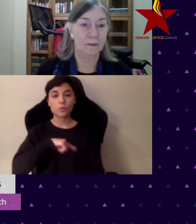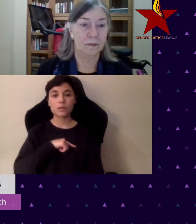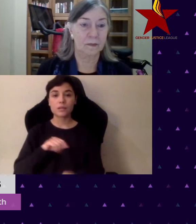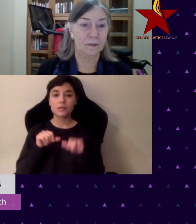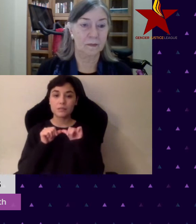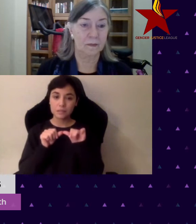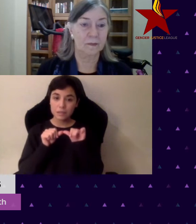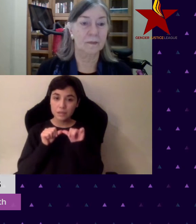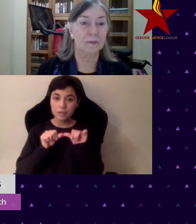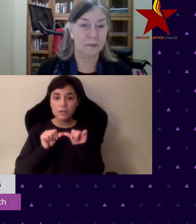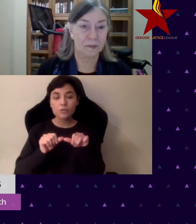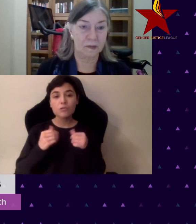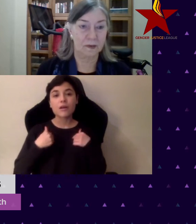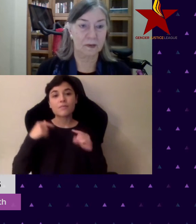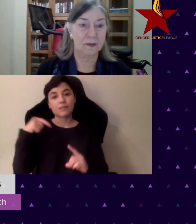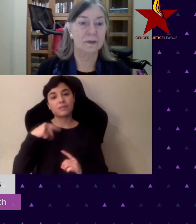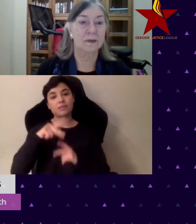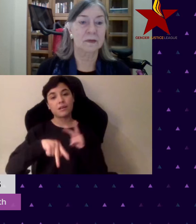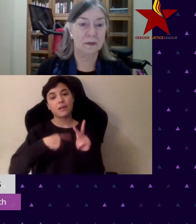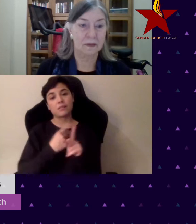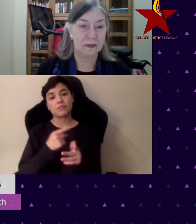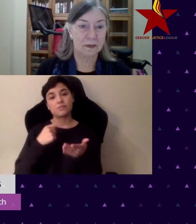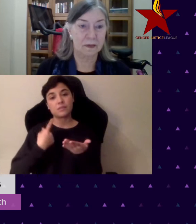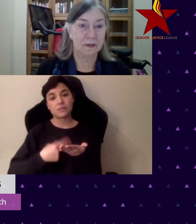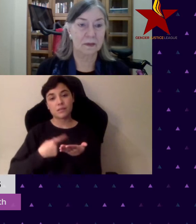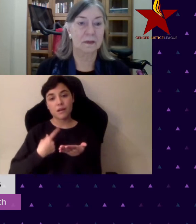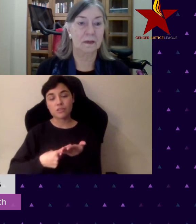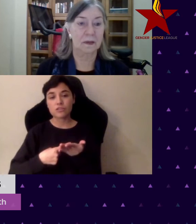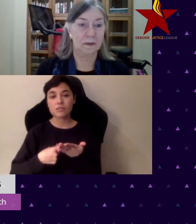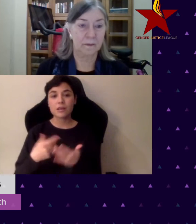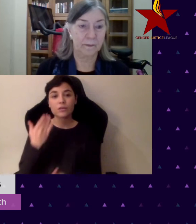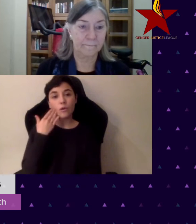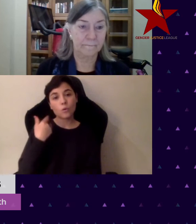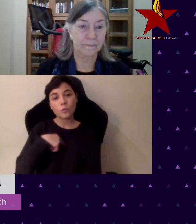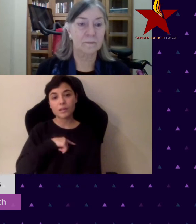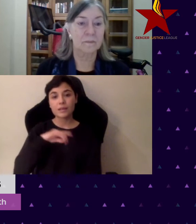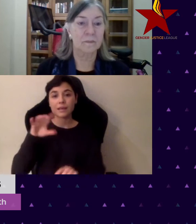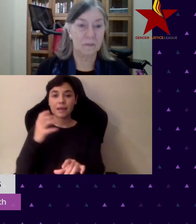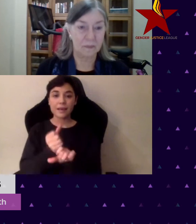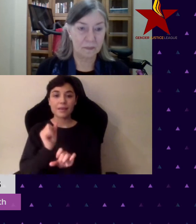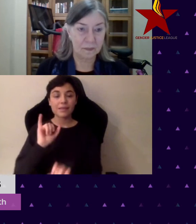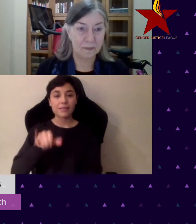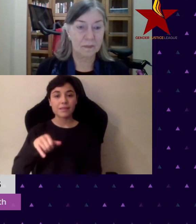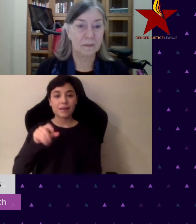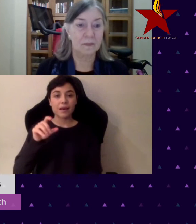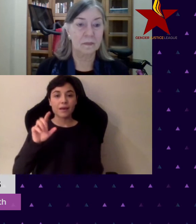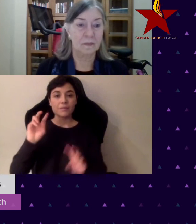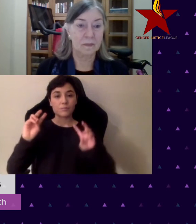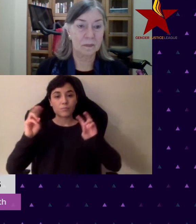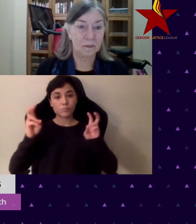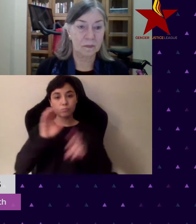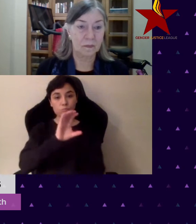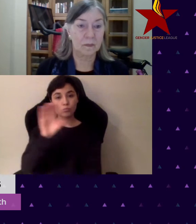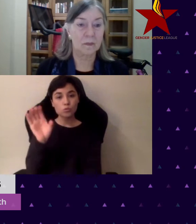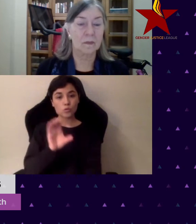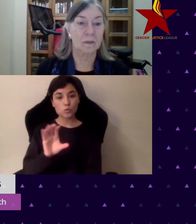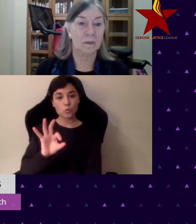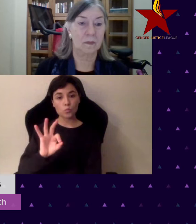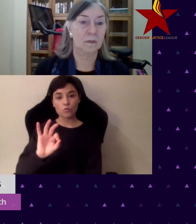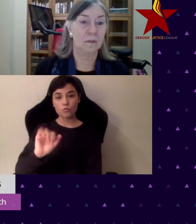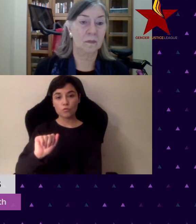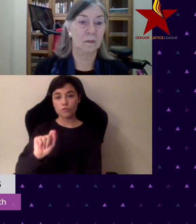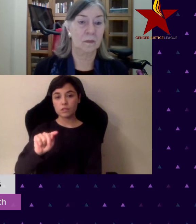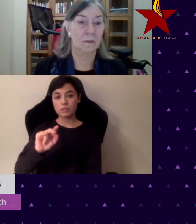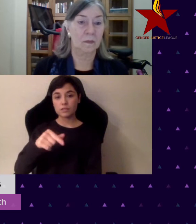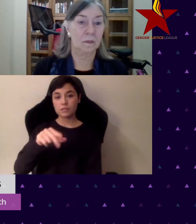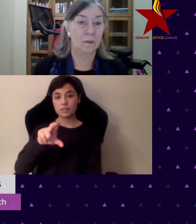Zoom fatigue, we need to keep doing this to make sure that we keep ourselves sane and keep ourselves in the community and keep ourselves